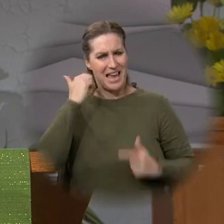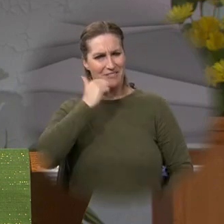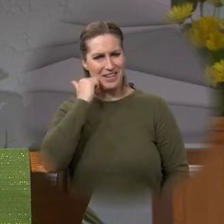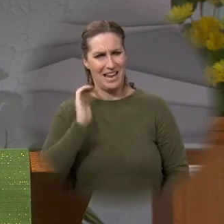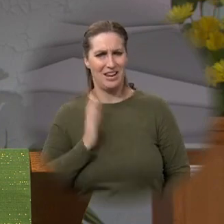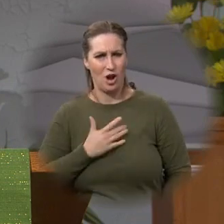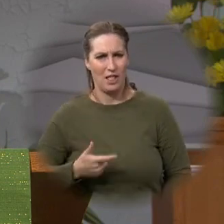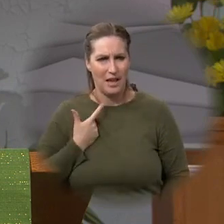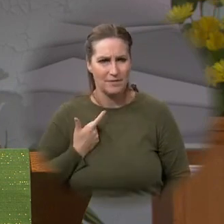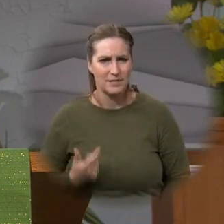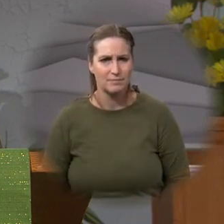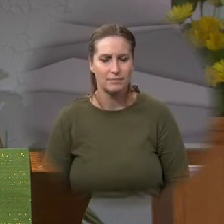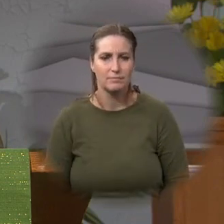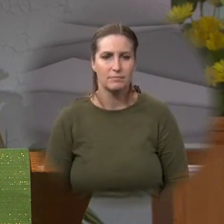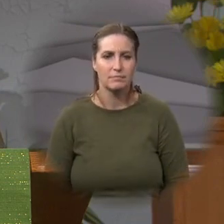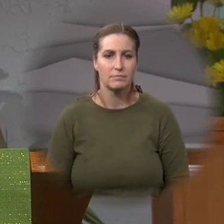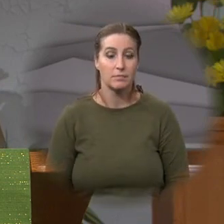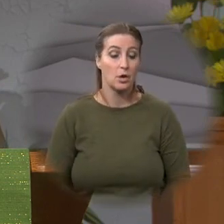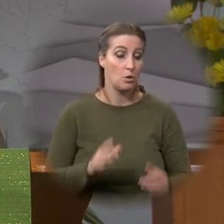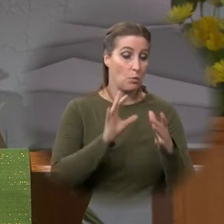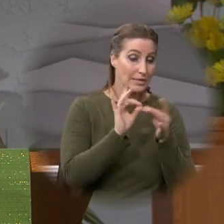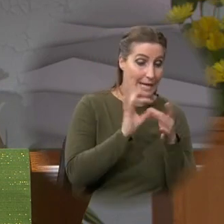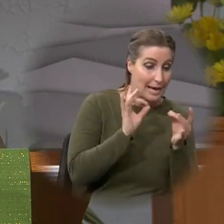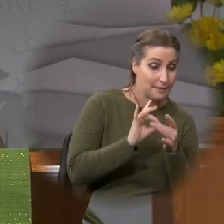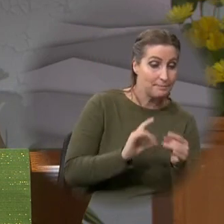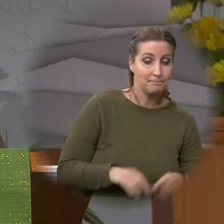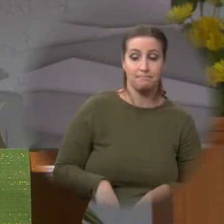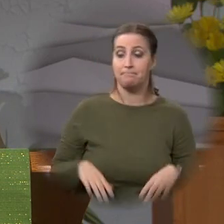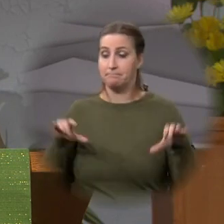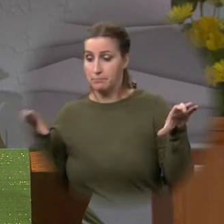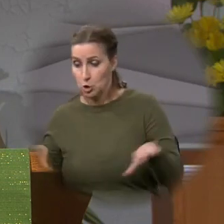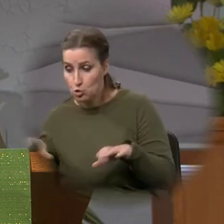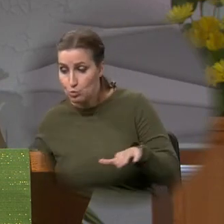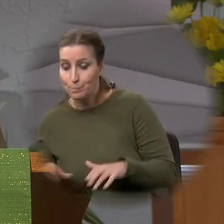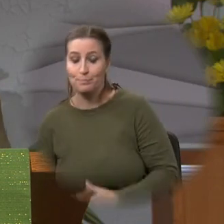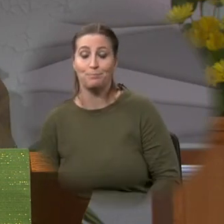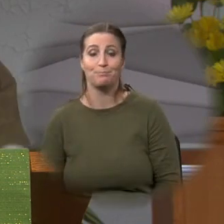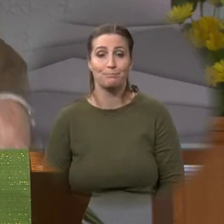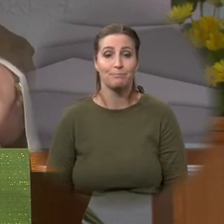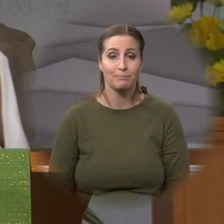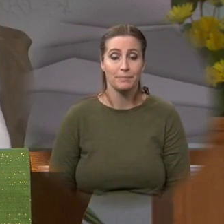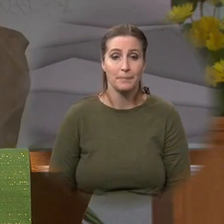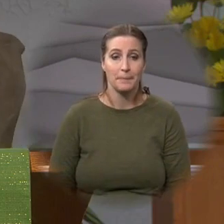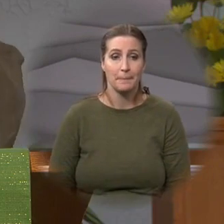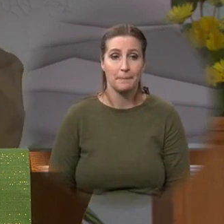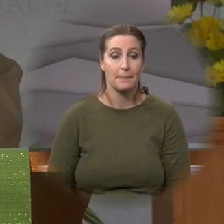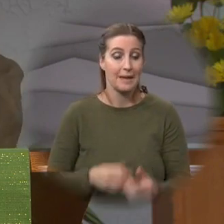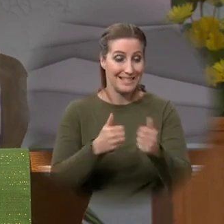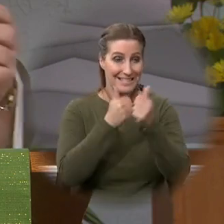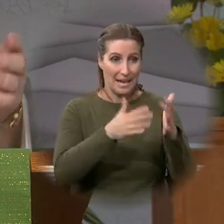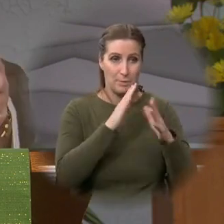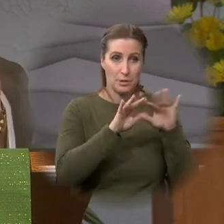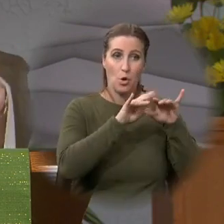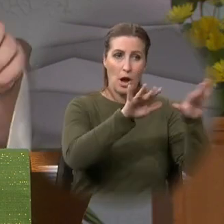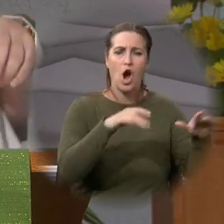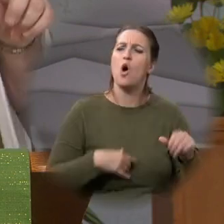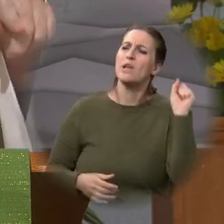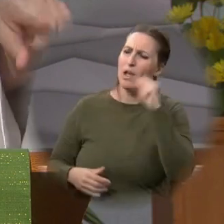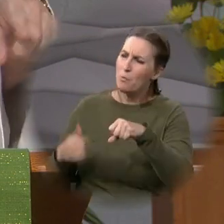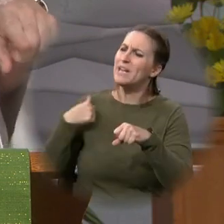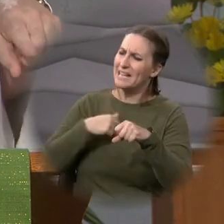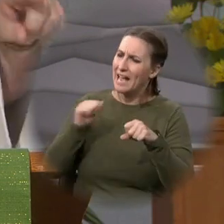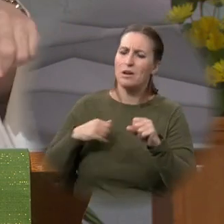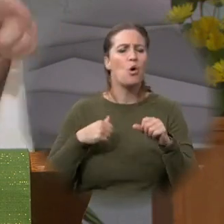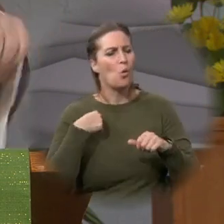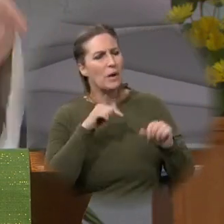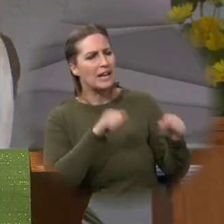lives, in what we say, in what we do. And so the disciples are going, yeah, we can do that, we can do that. But